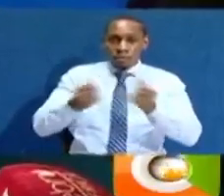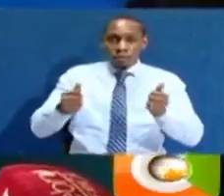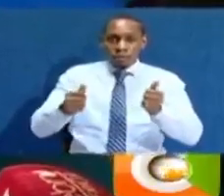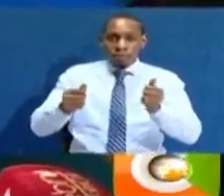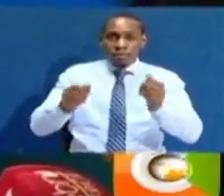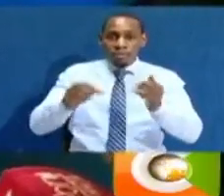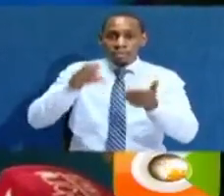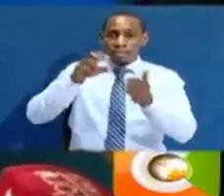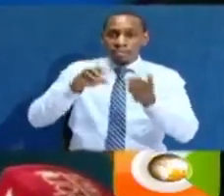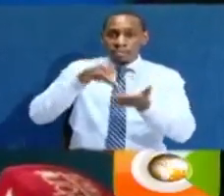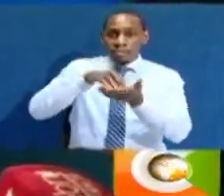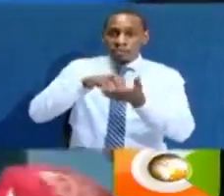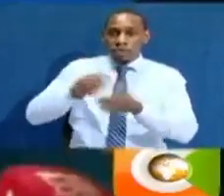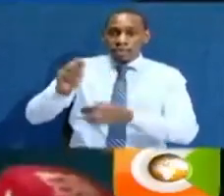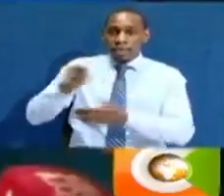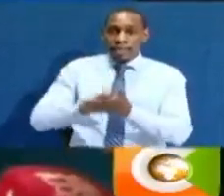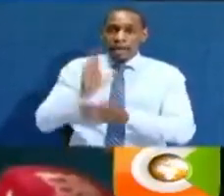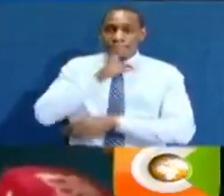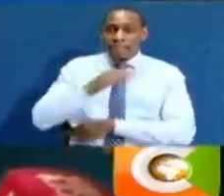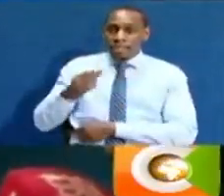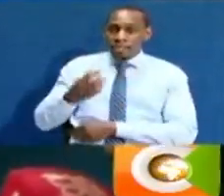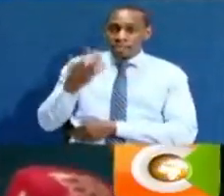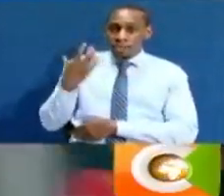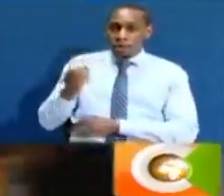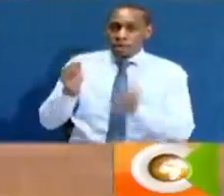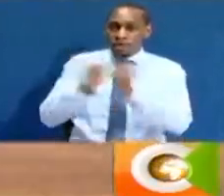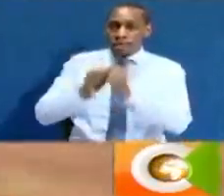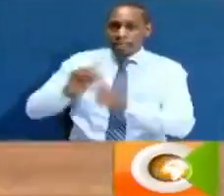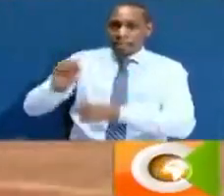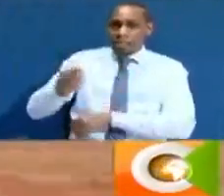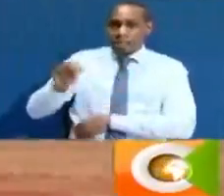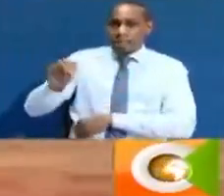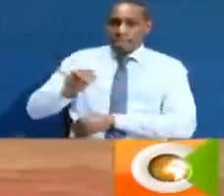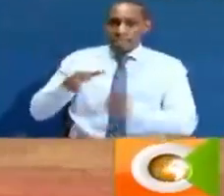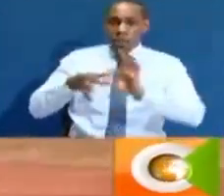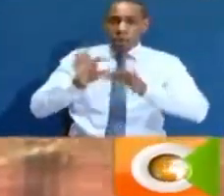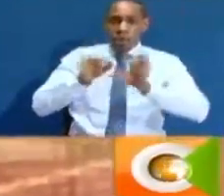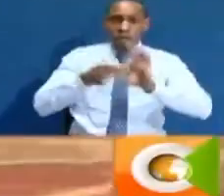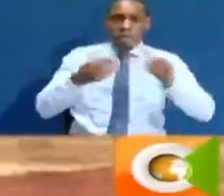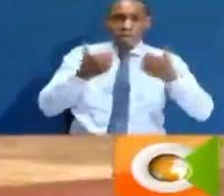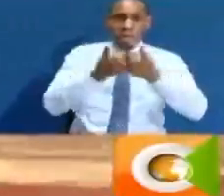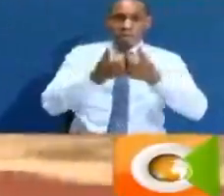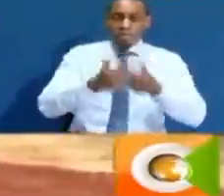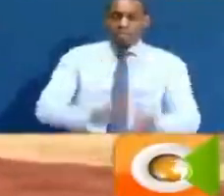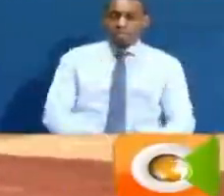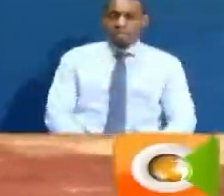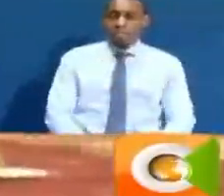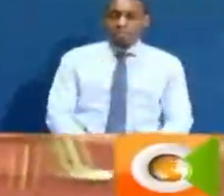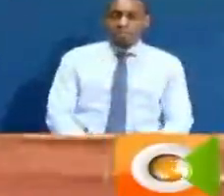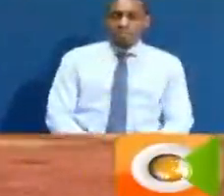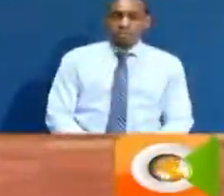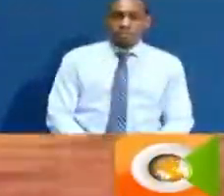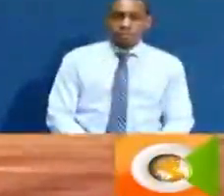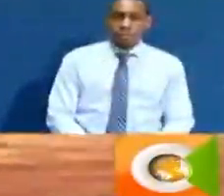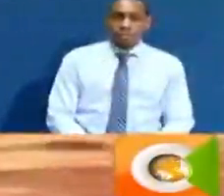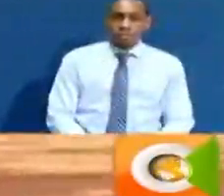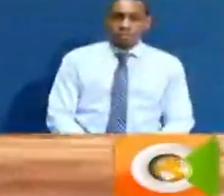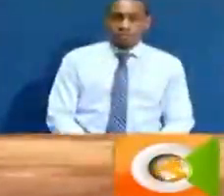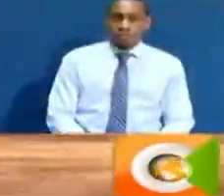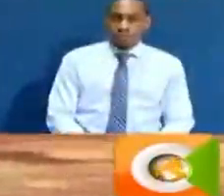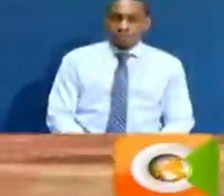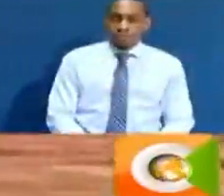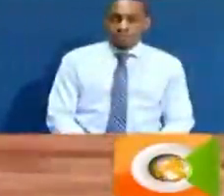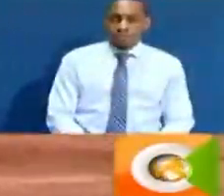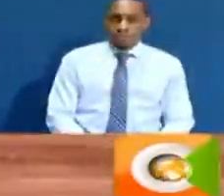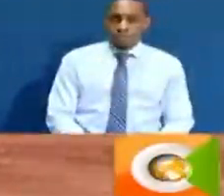end Kenya's gold medal drought in the 10,000 meters at the Olympic Games. In women,